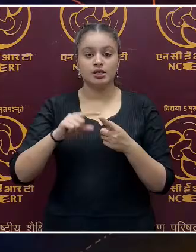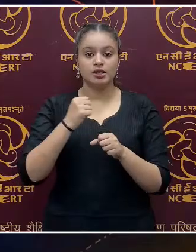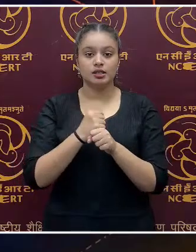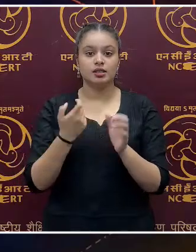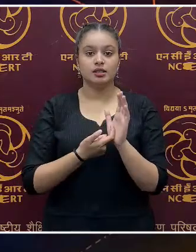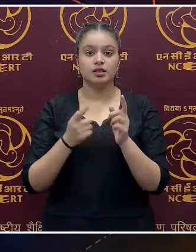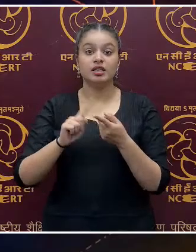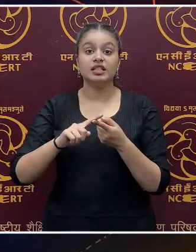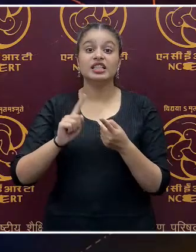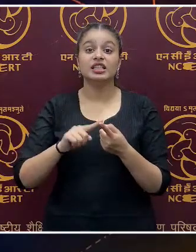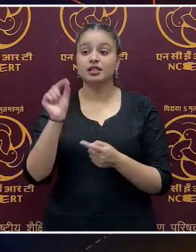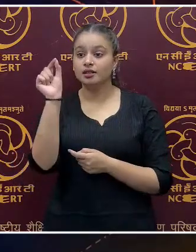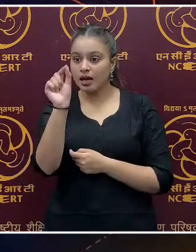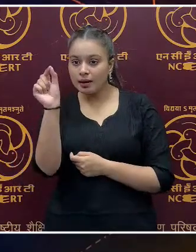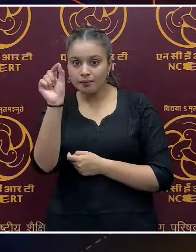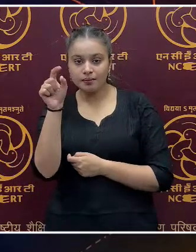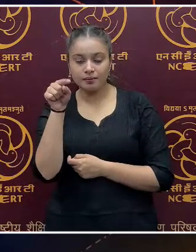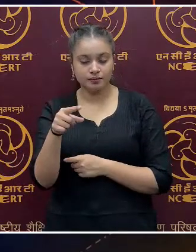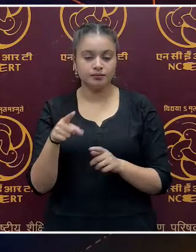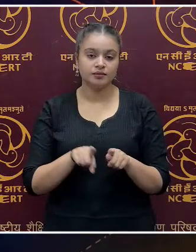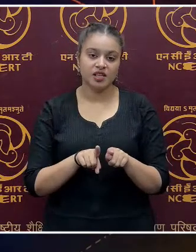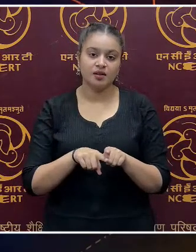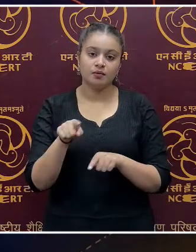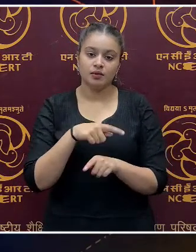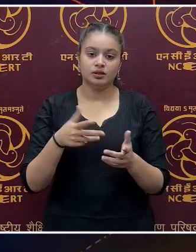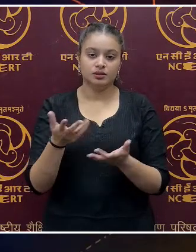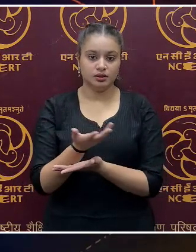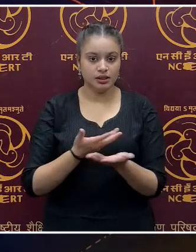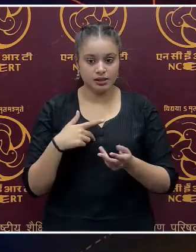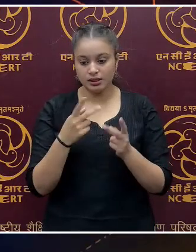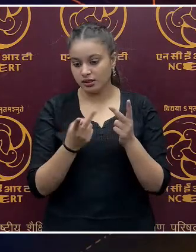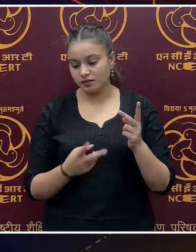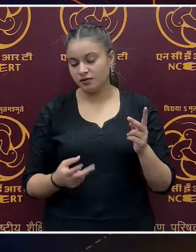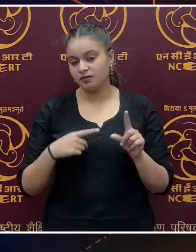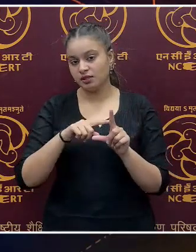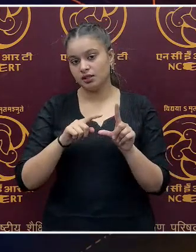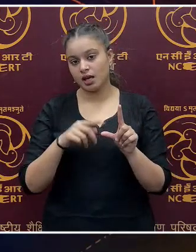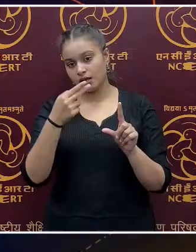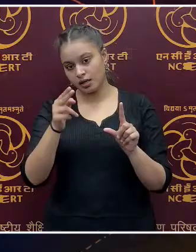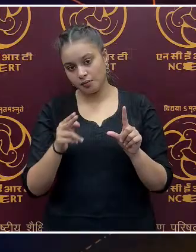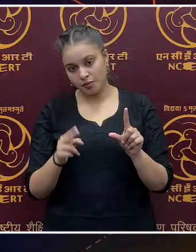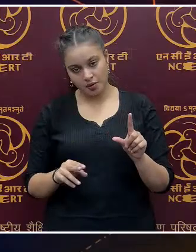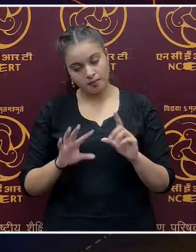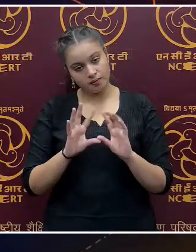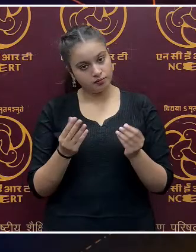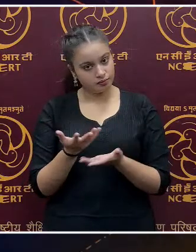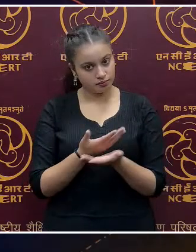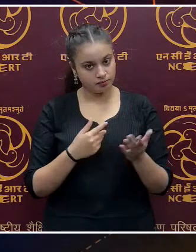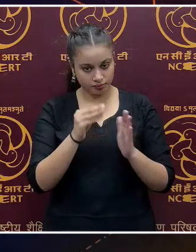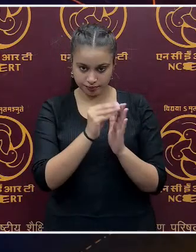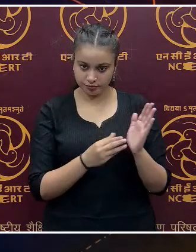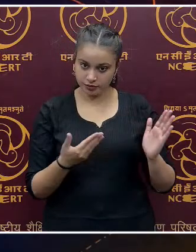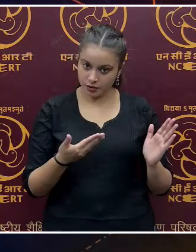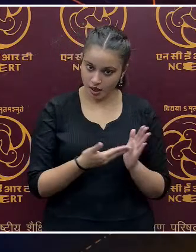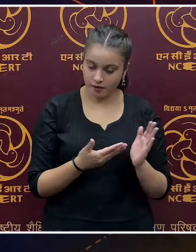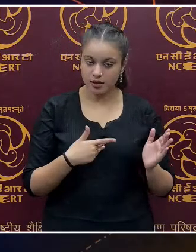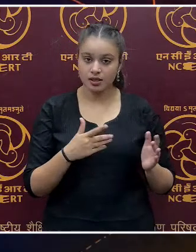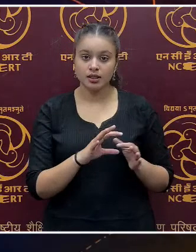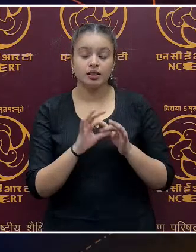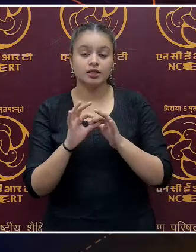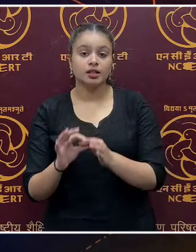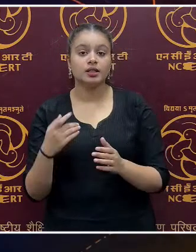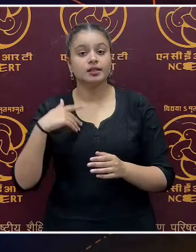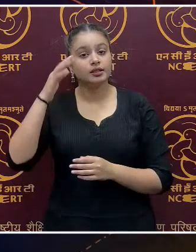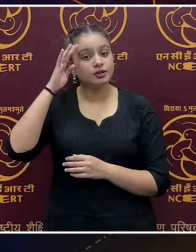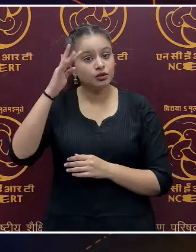mentioned. And as we discussed here, different types of angles are there also there, and based upon this